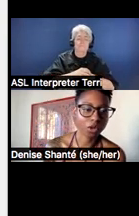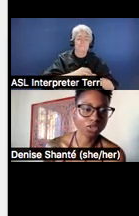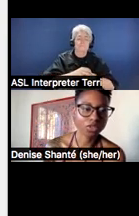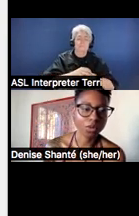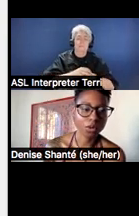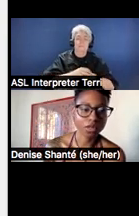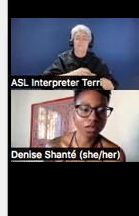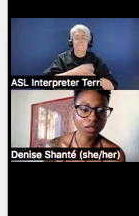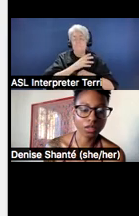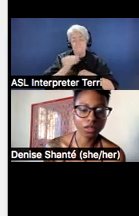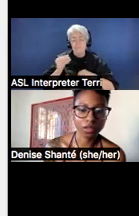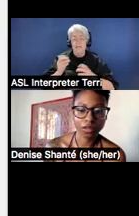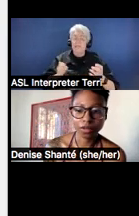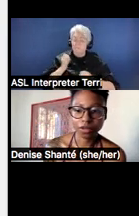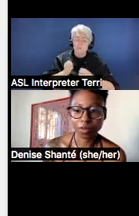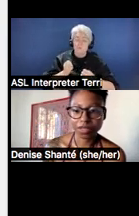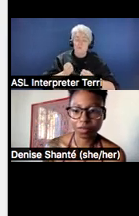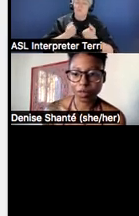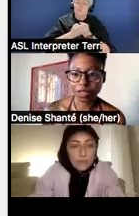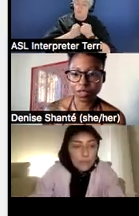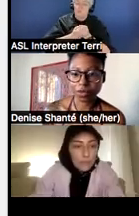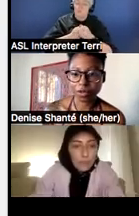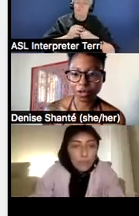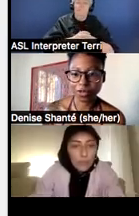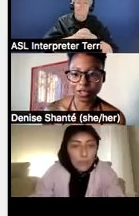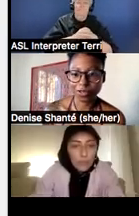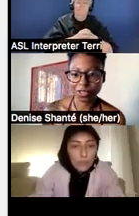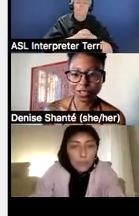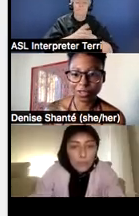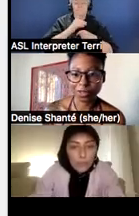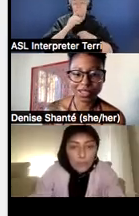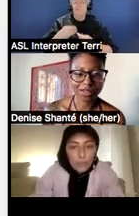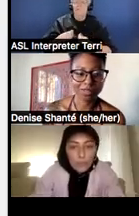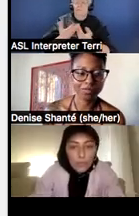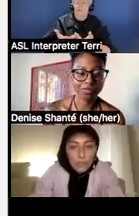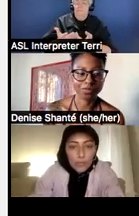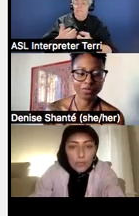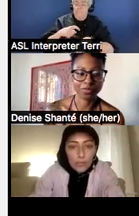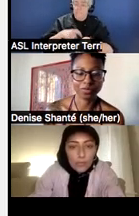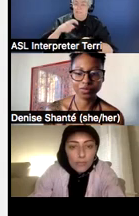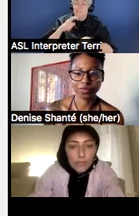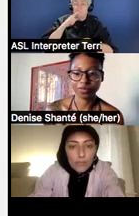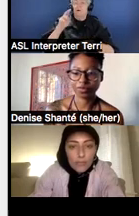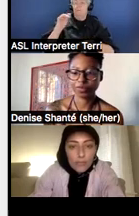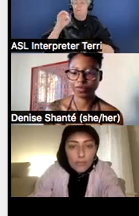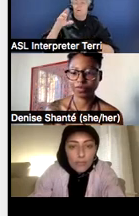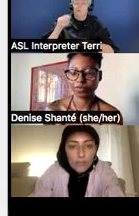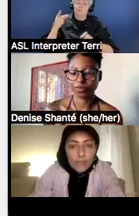And emotional support. I'm gonna make some space for Mira to join us and speak to them.